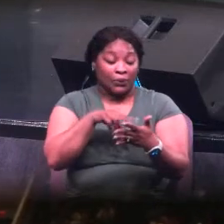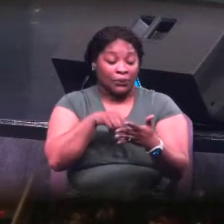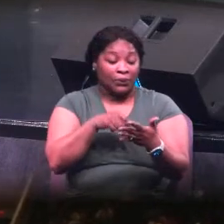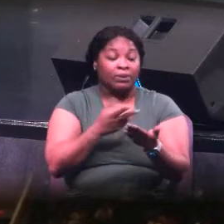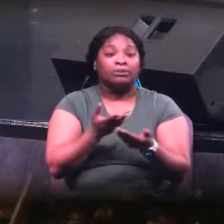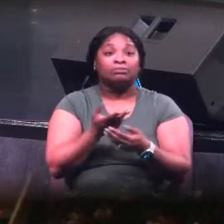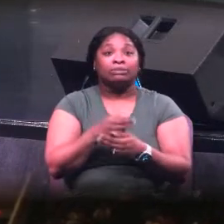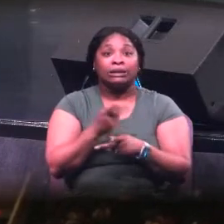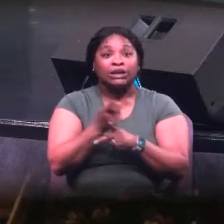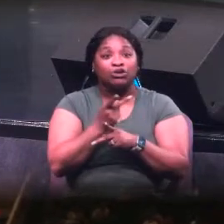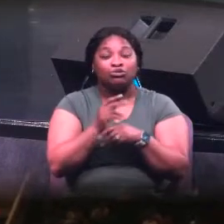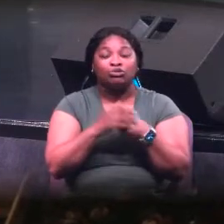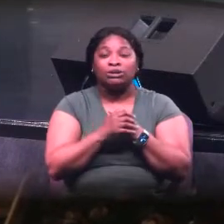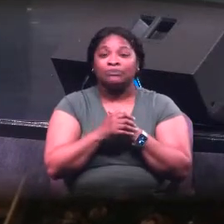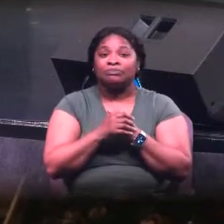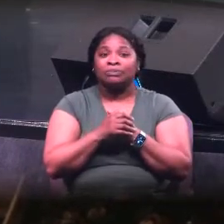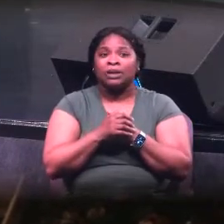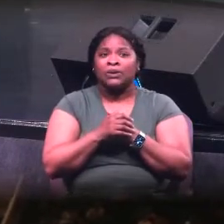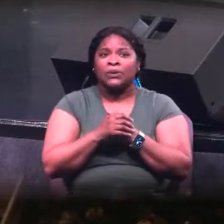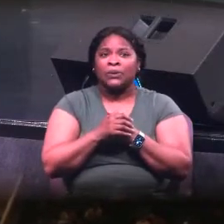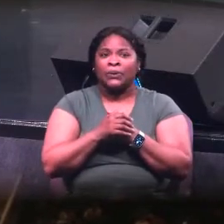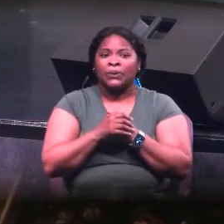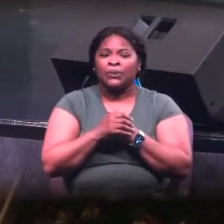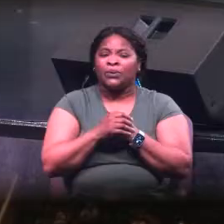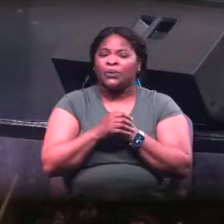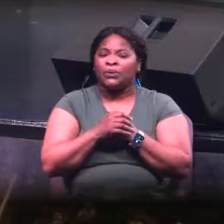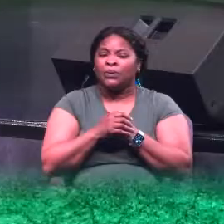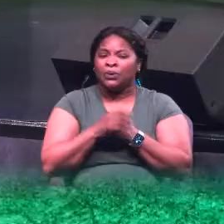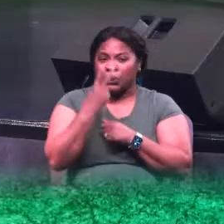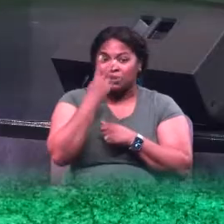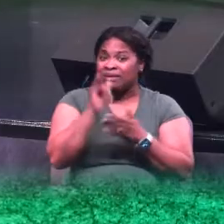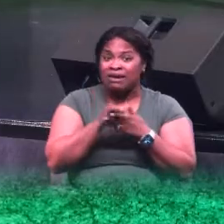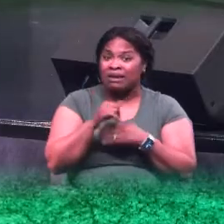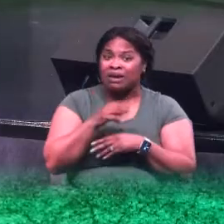you'll realize they're not talking to the owner of the donkey.